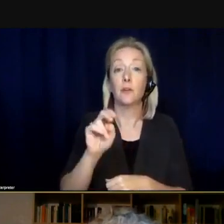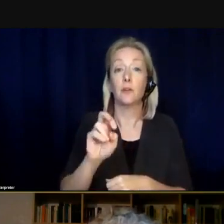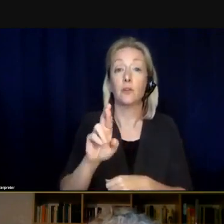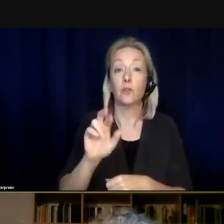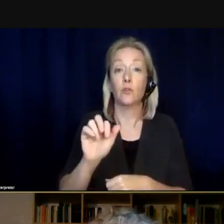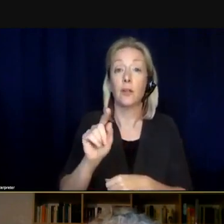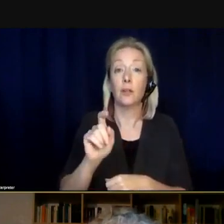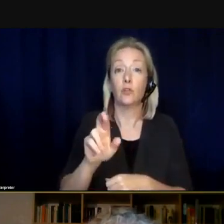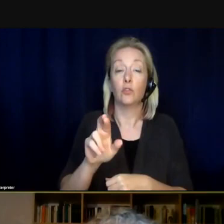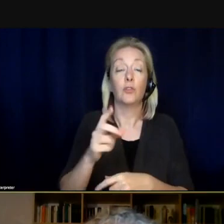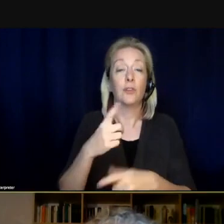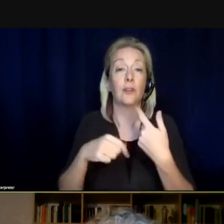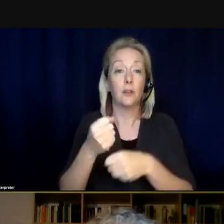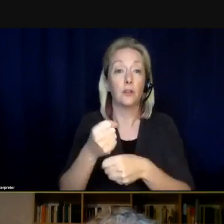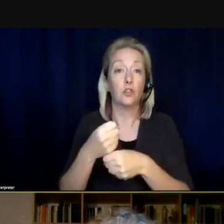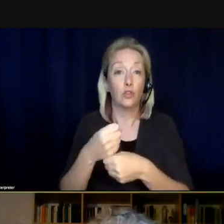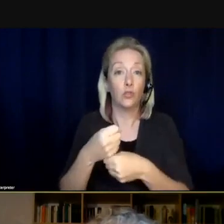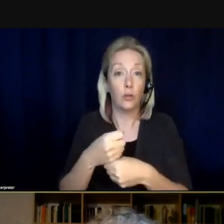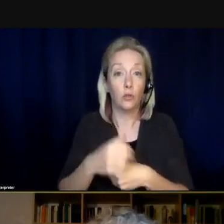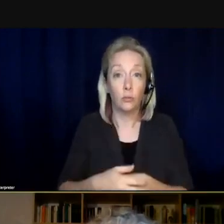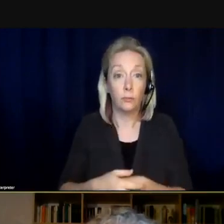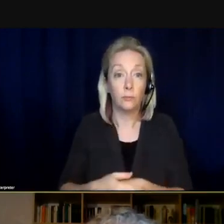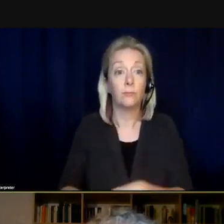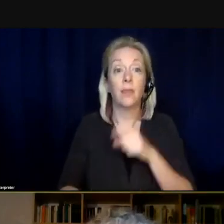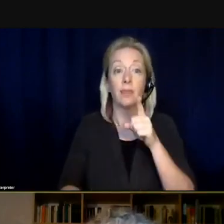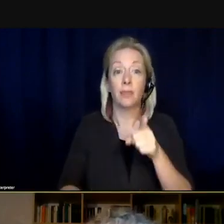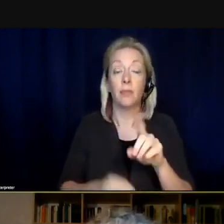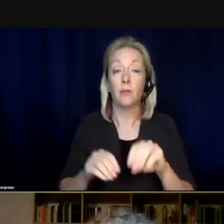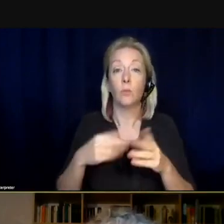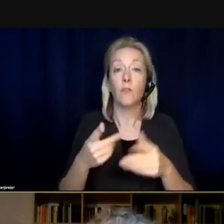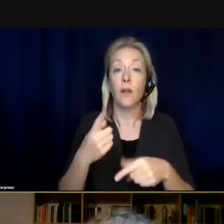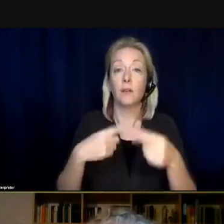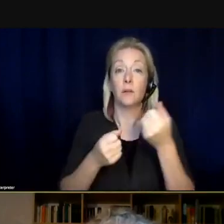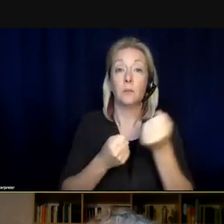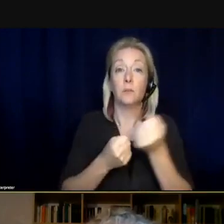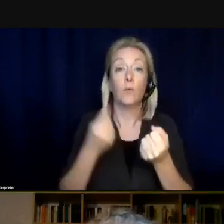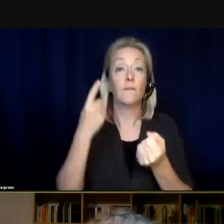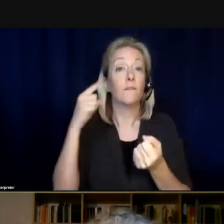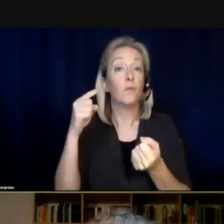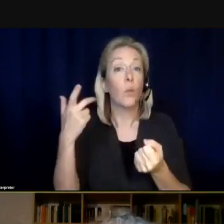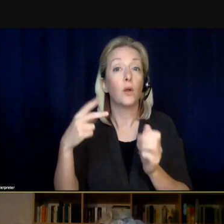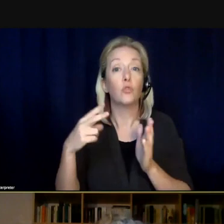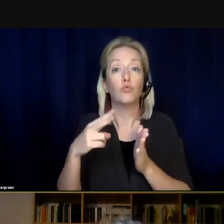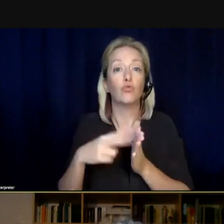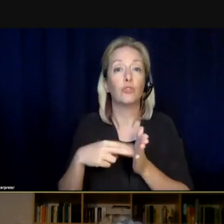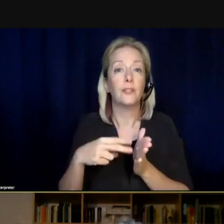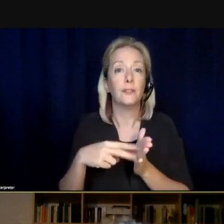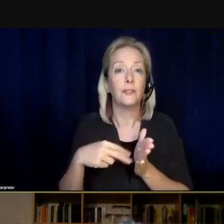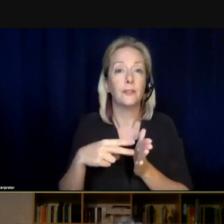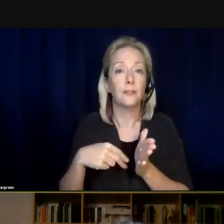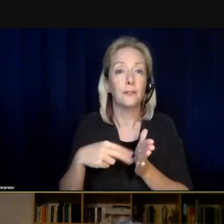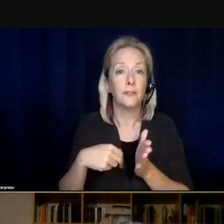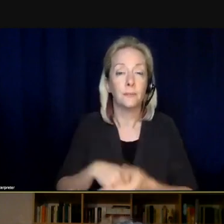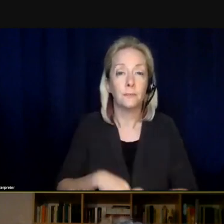this one, this gives you sign supports for reading. And it can